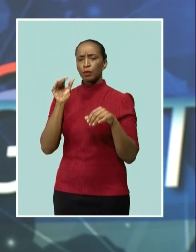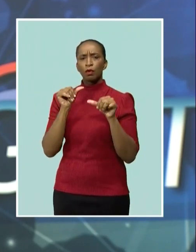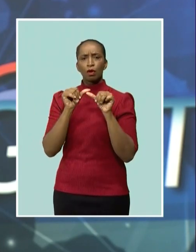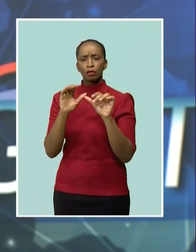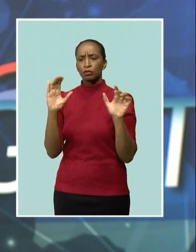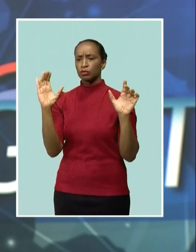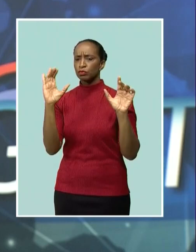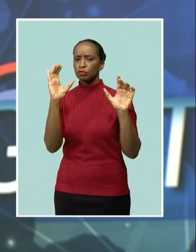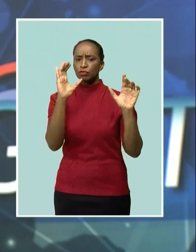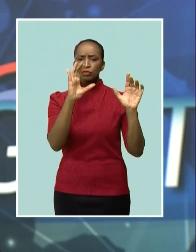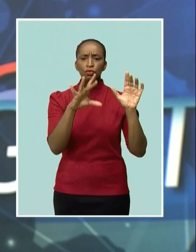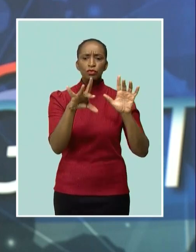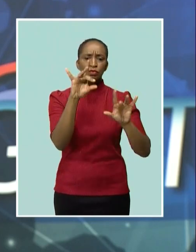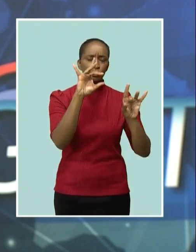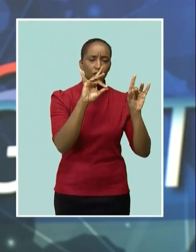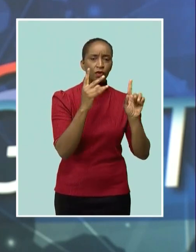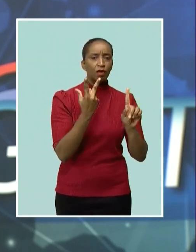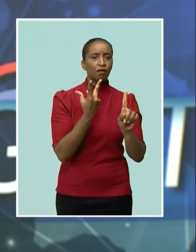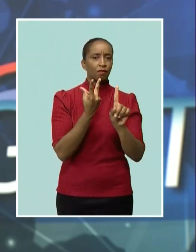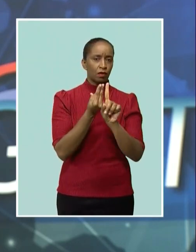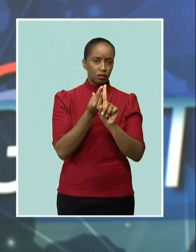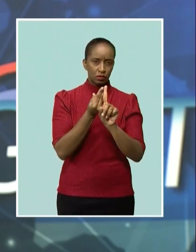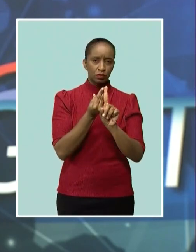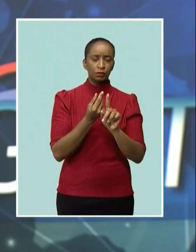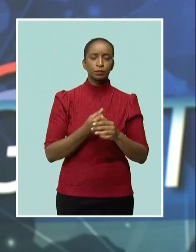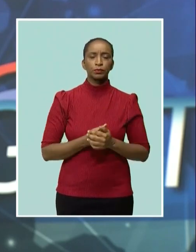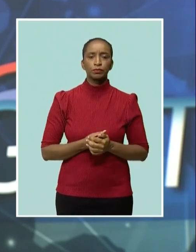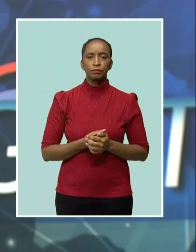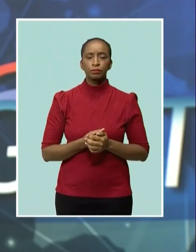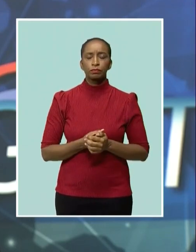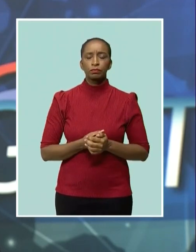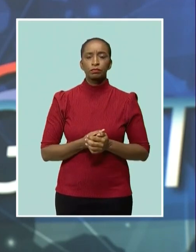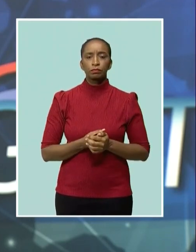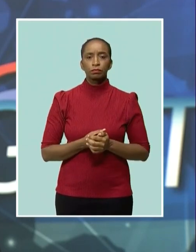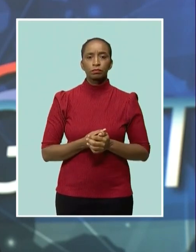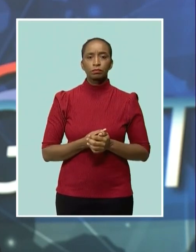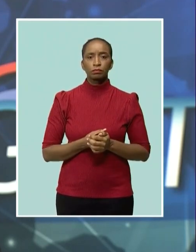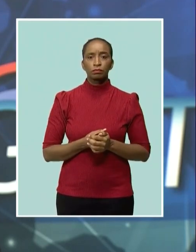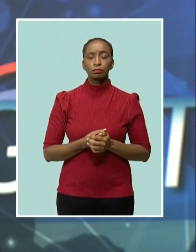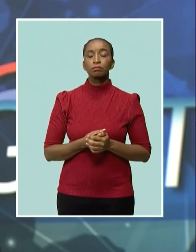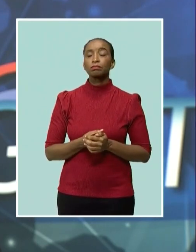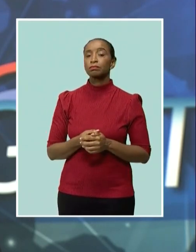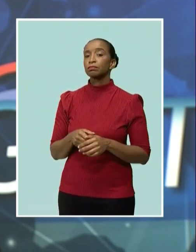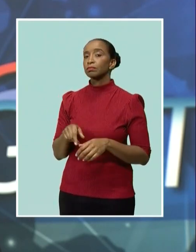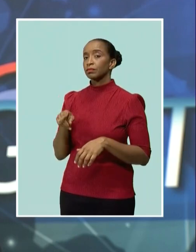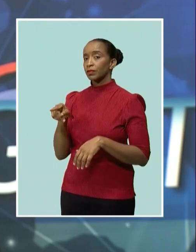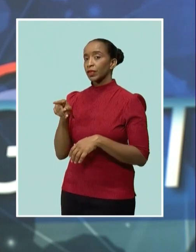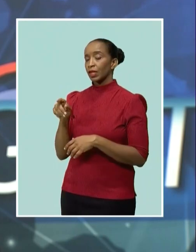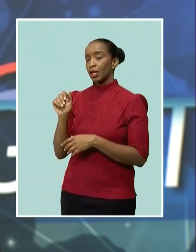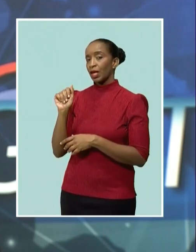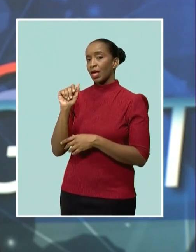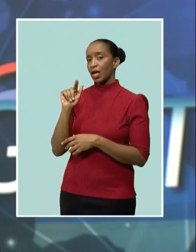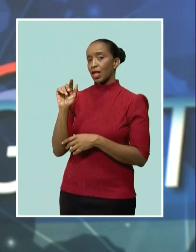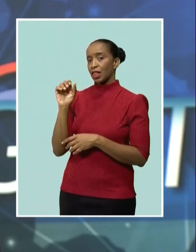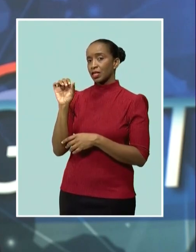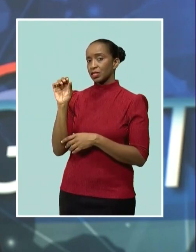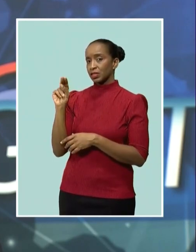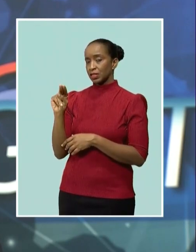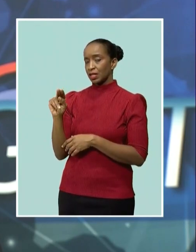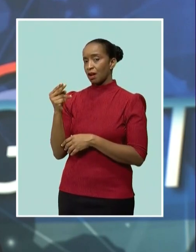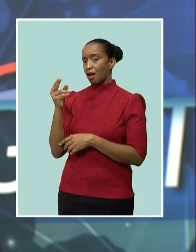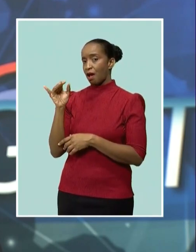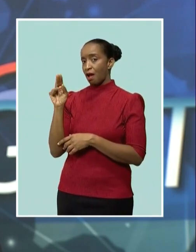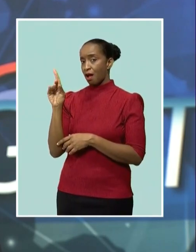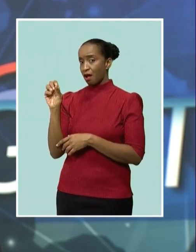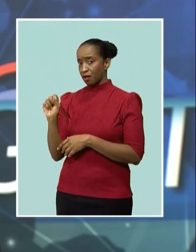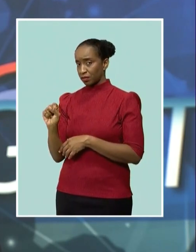respect to sourcing vaccines. A Barbadian soca queen, Alison Hines, and business executive Trisha Tannis are